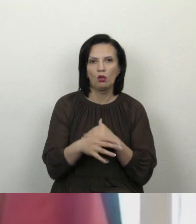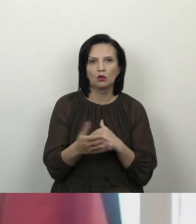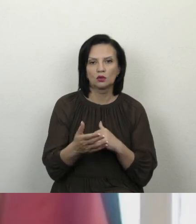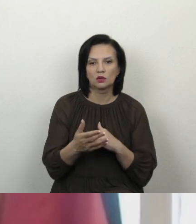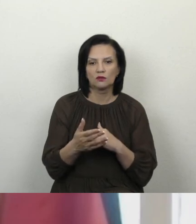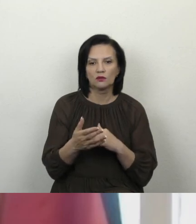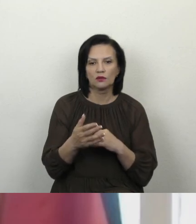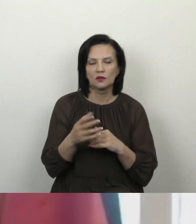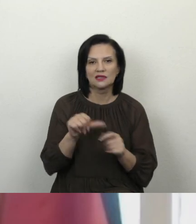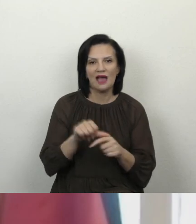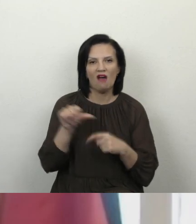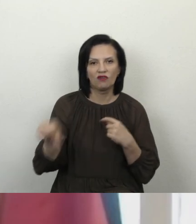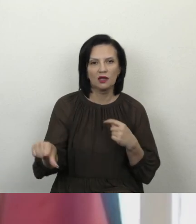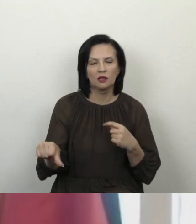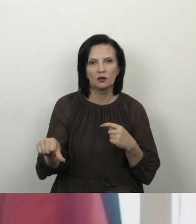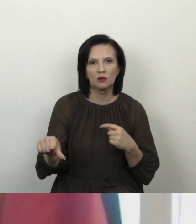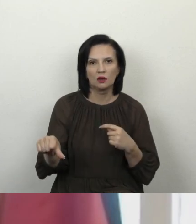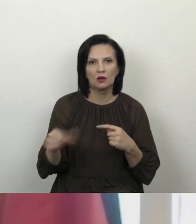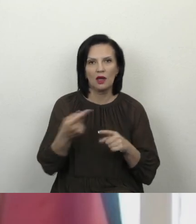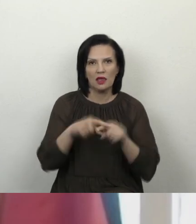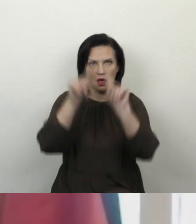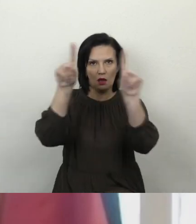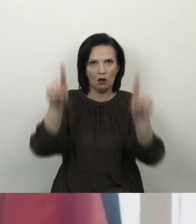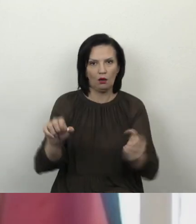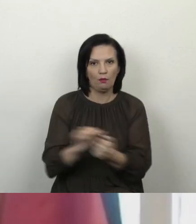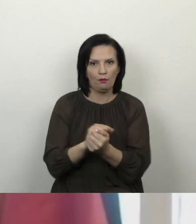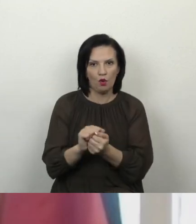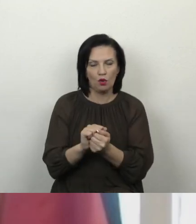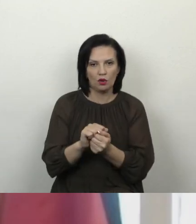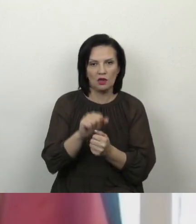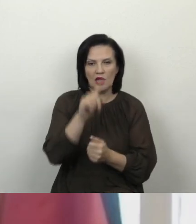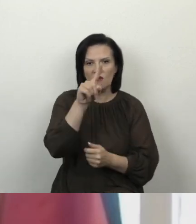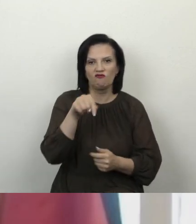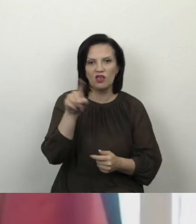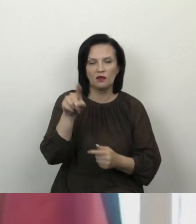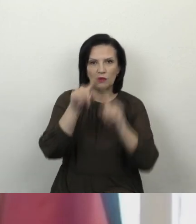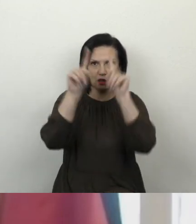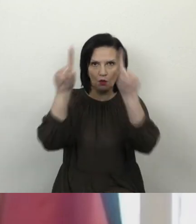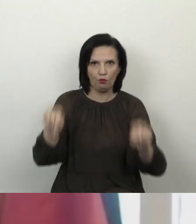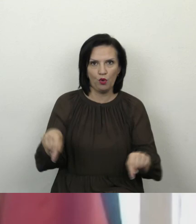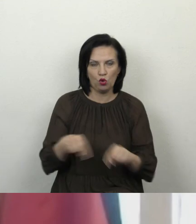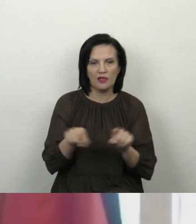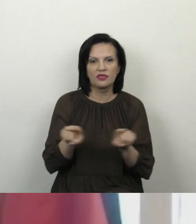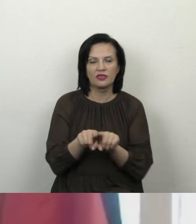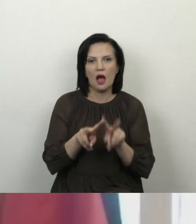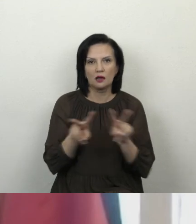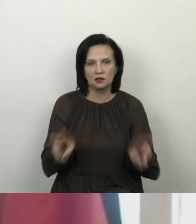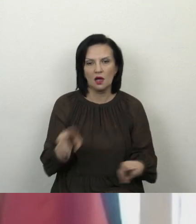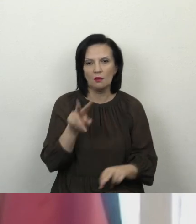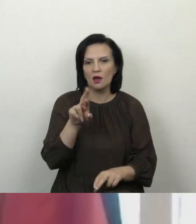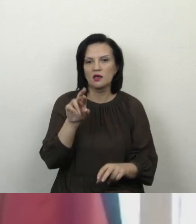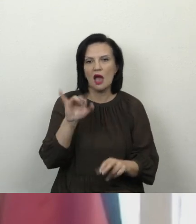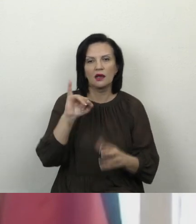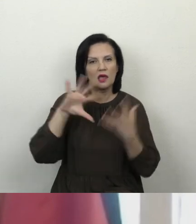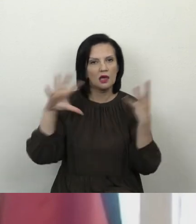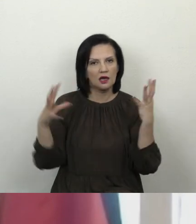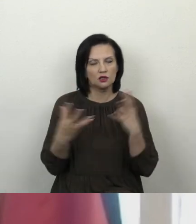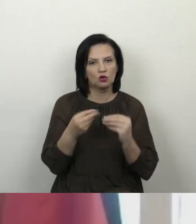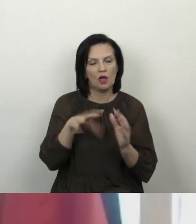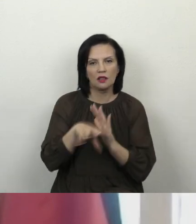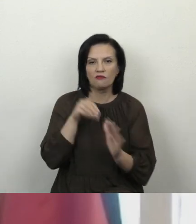course, and the establishment of the election result must be carried out in the public